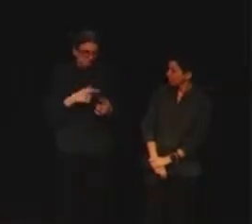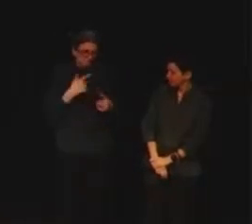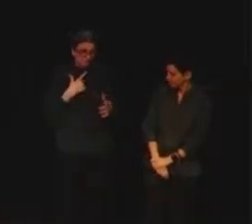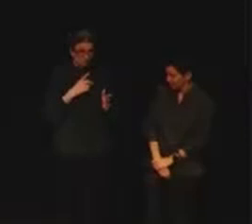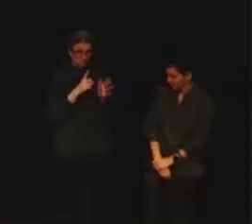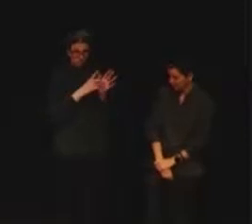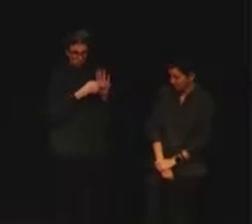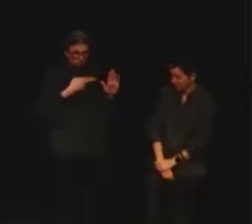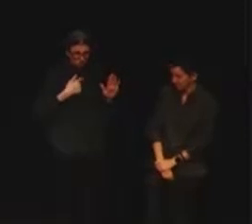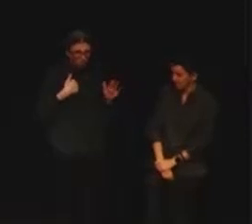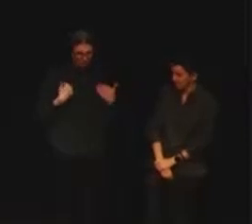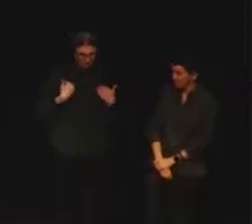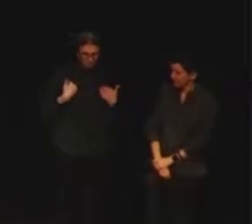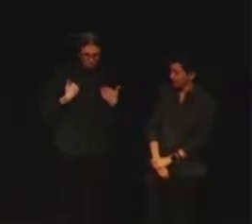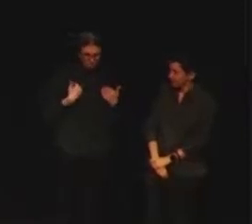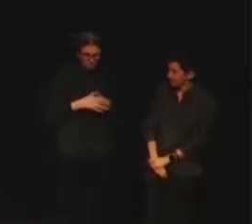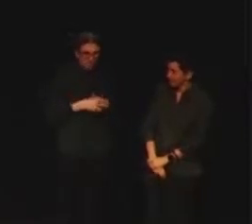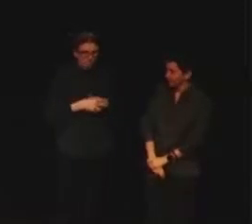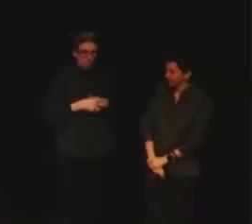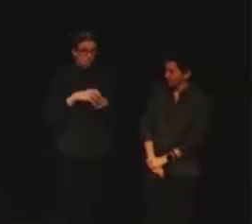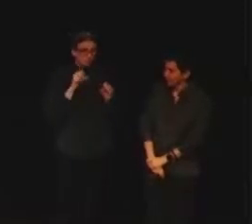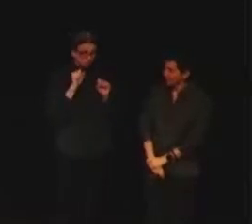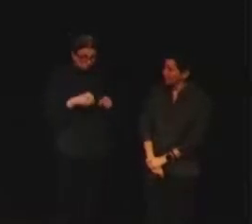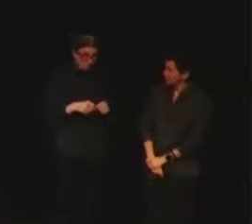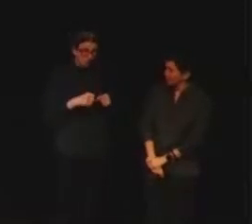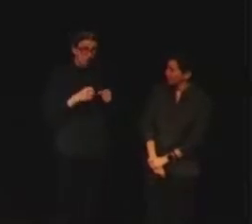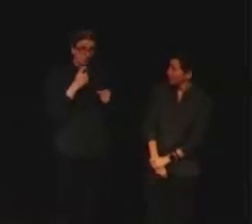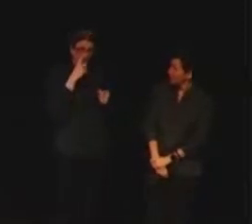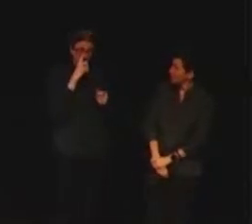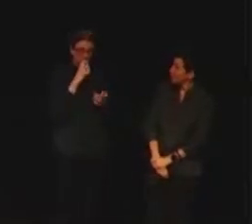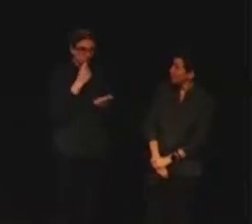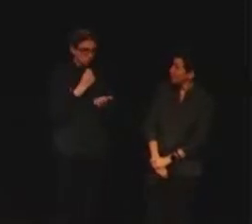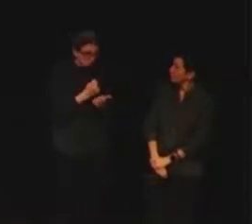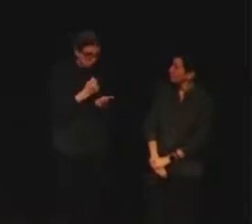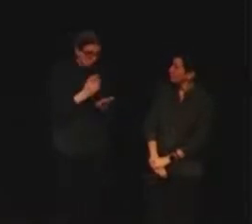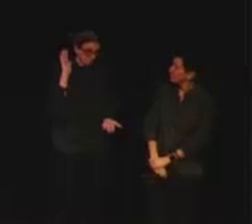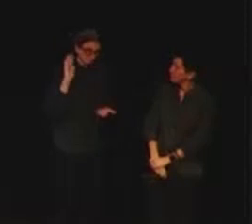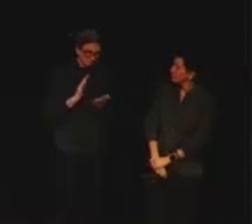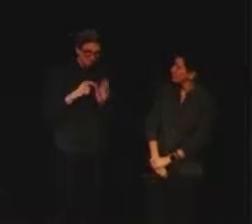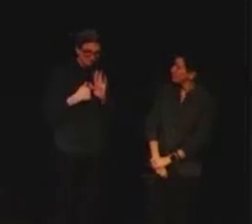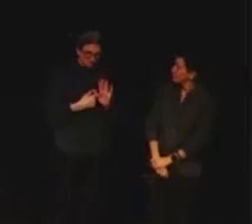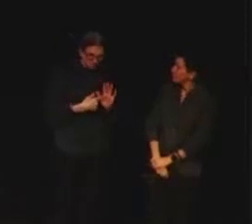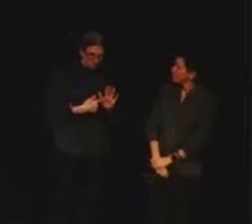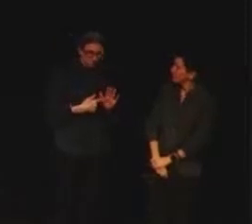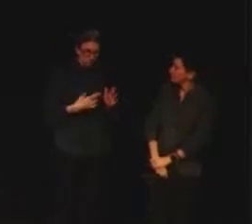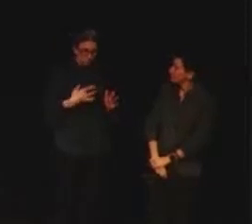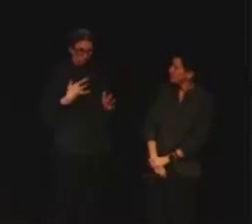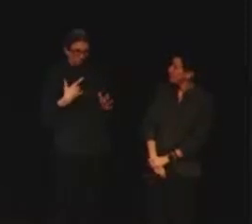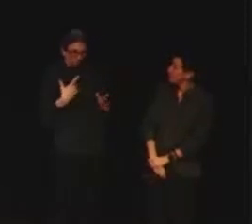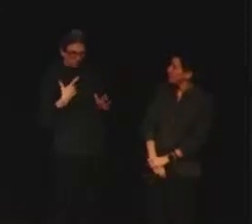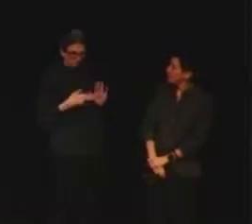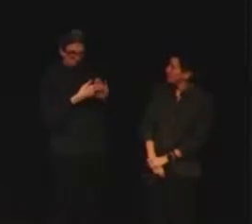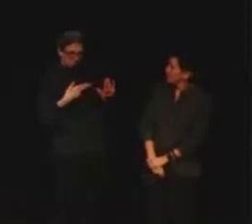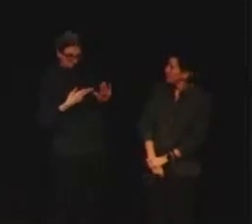I had, and you can actually treat and reduce the symptoms, so you no longer have the diagnosis.